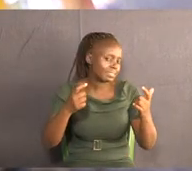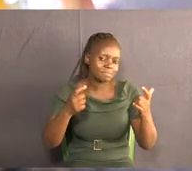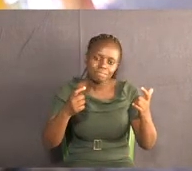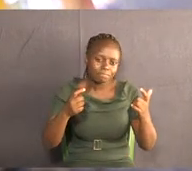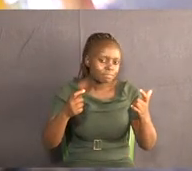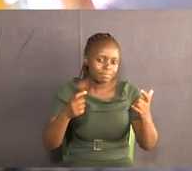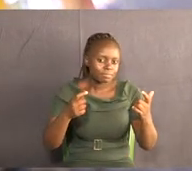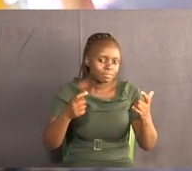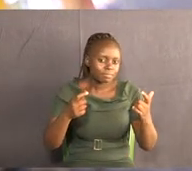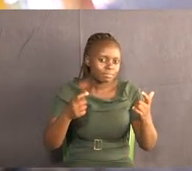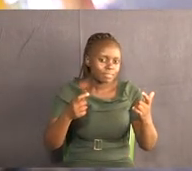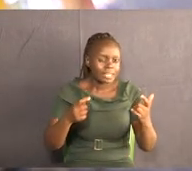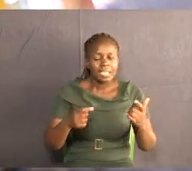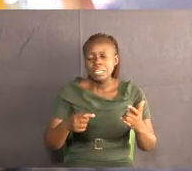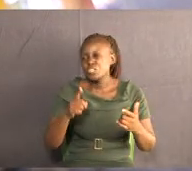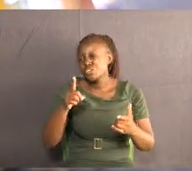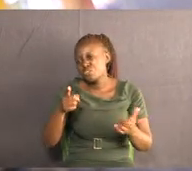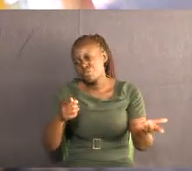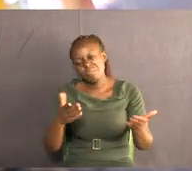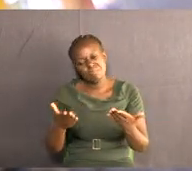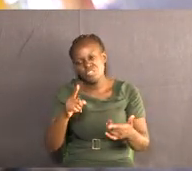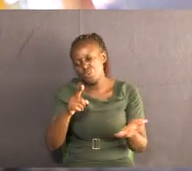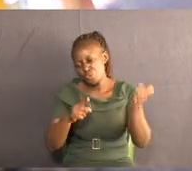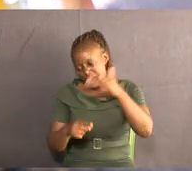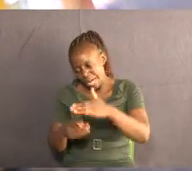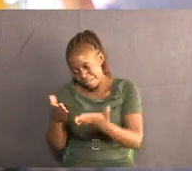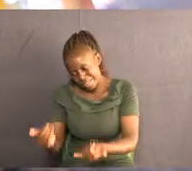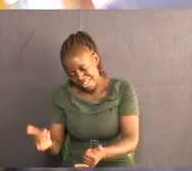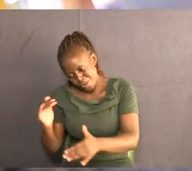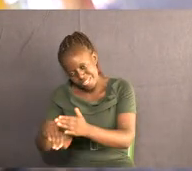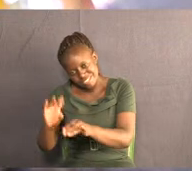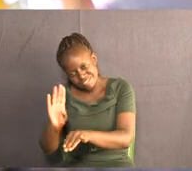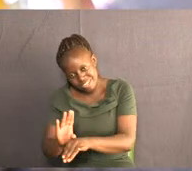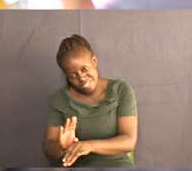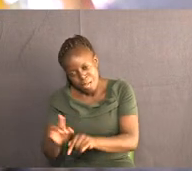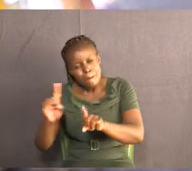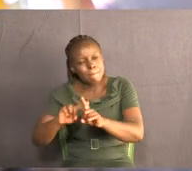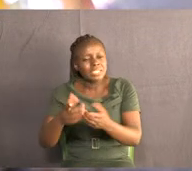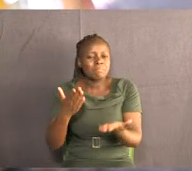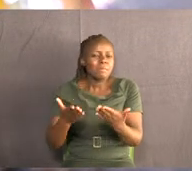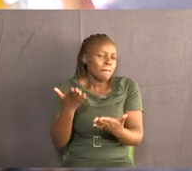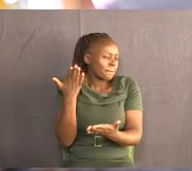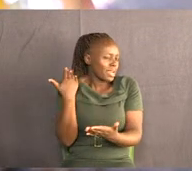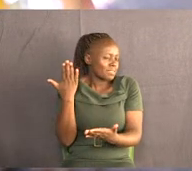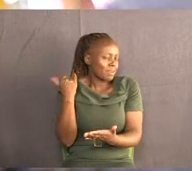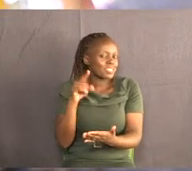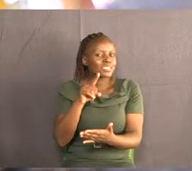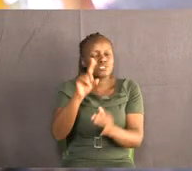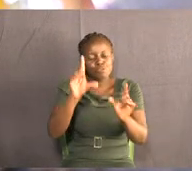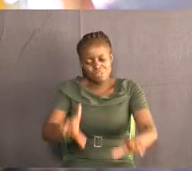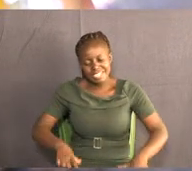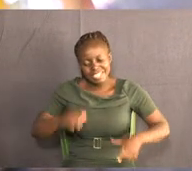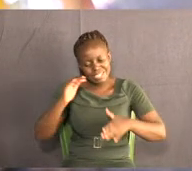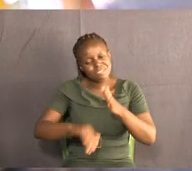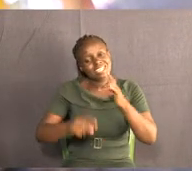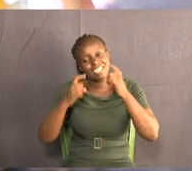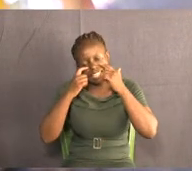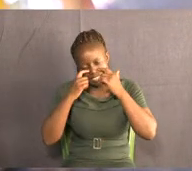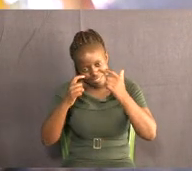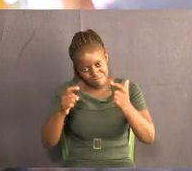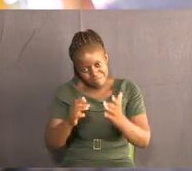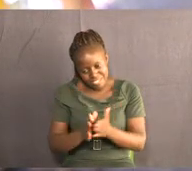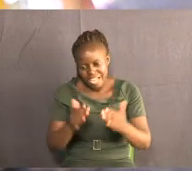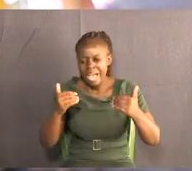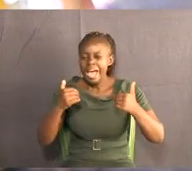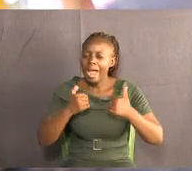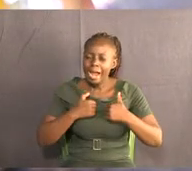church, regardless of your background, we all once lived in the passions of our flesh, carrying out the desires of the body and